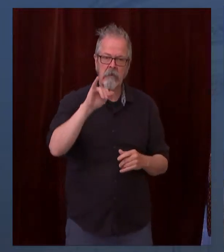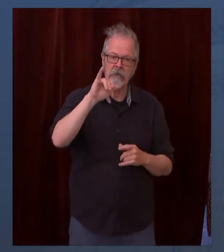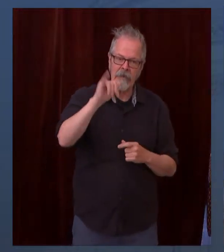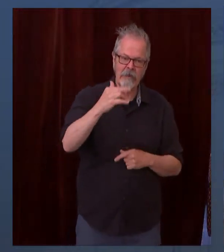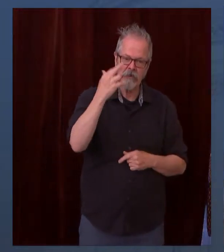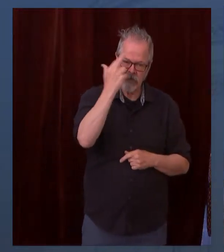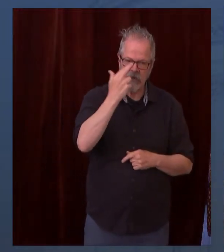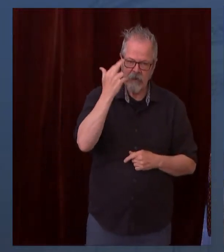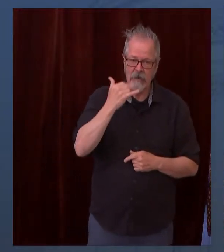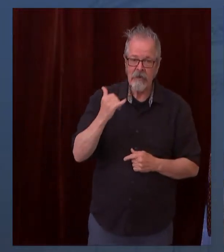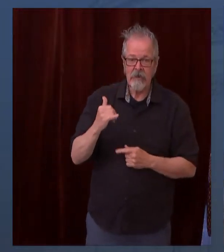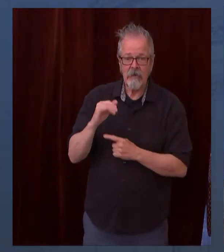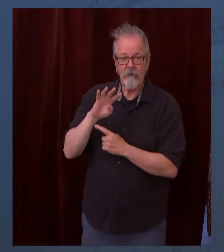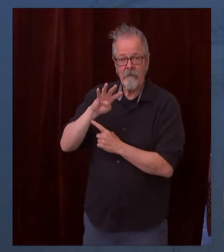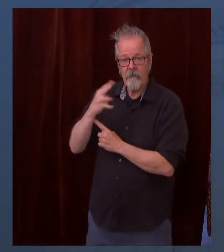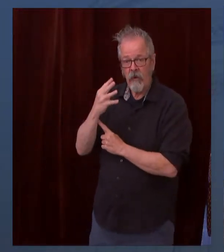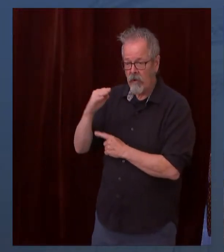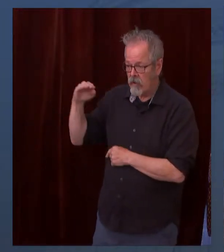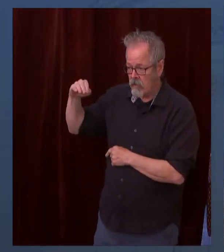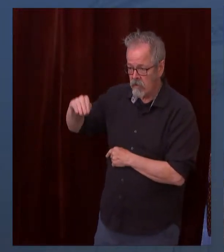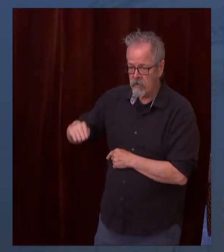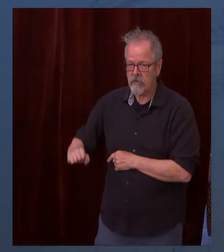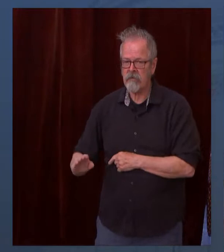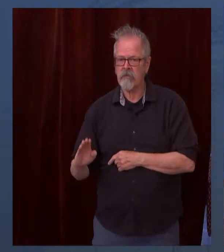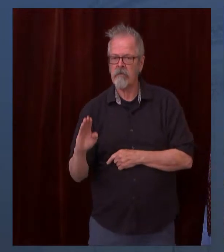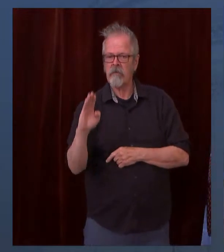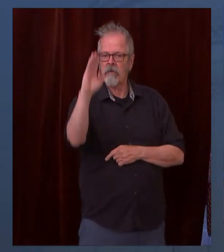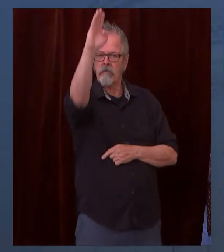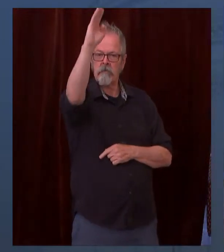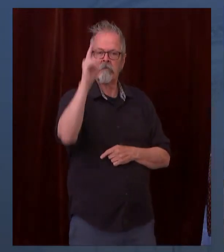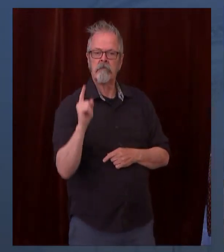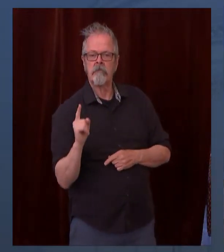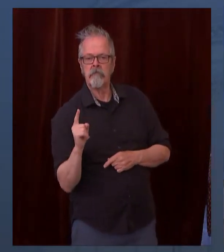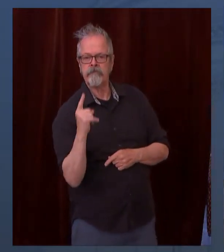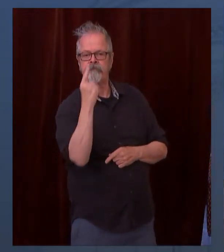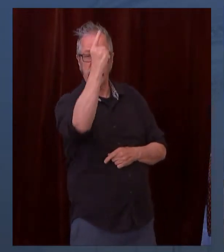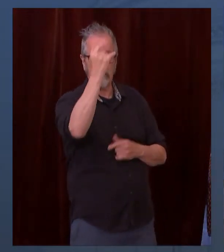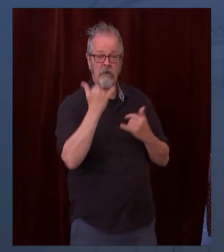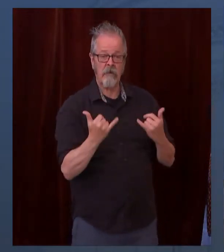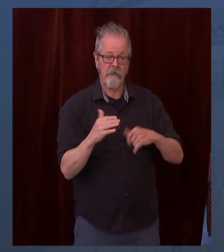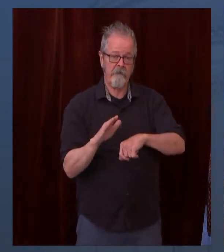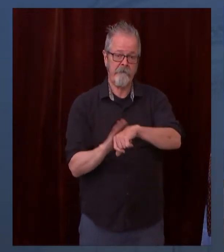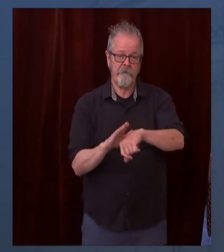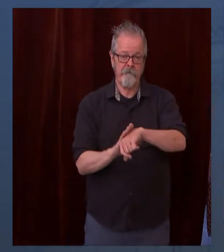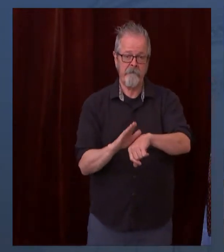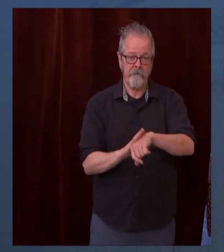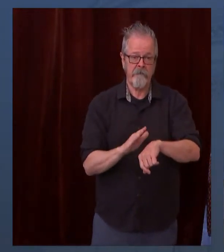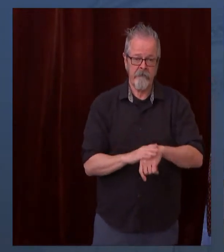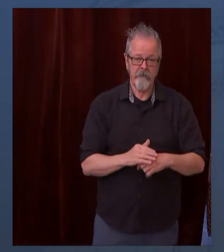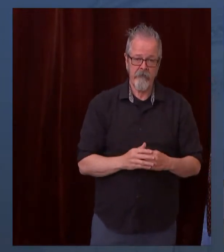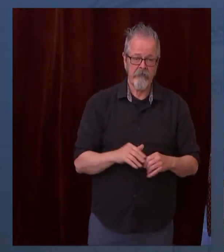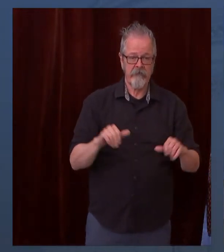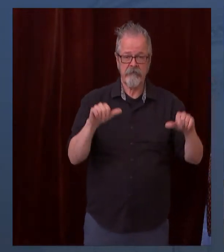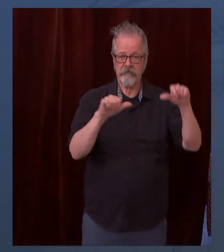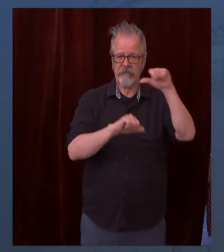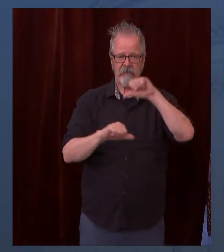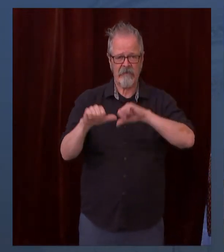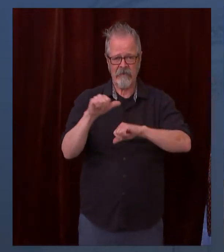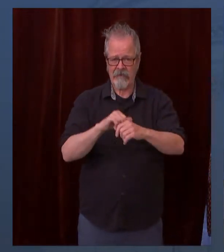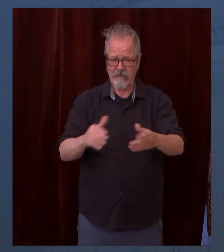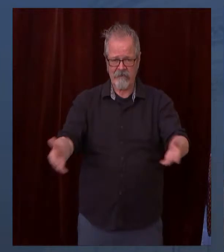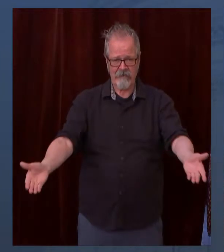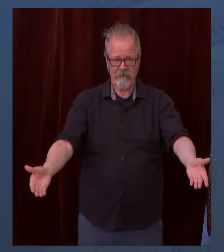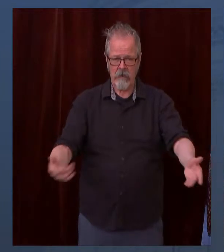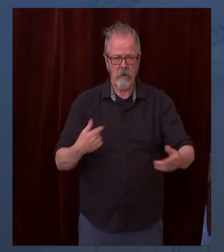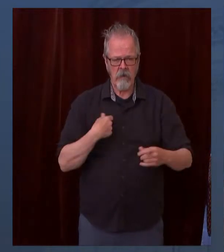ignore. This is a fact, it is a scientific principle, and we cannot ignore it. Because if we ignore it, it